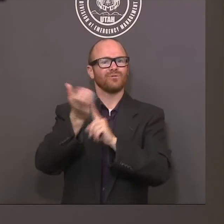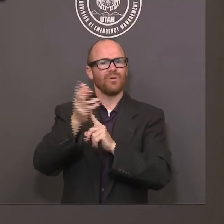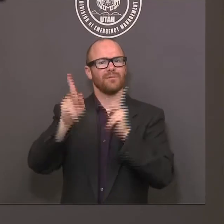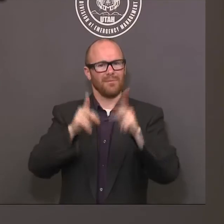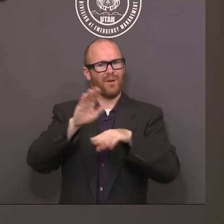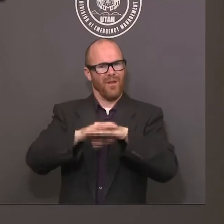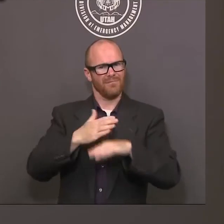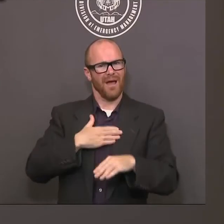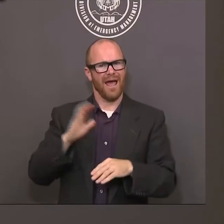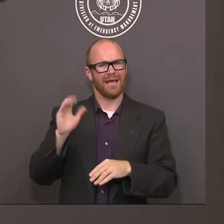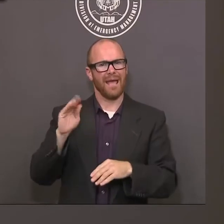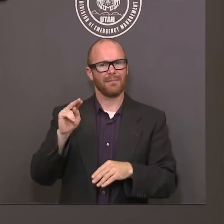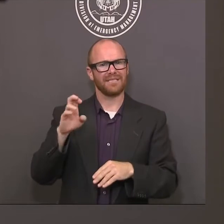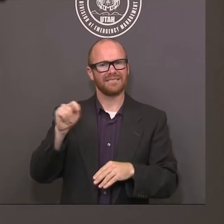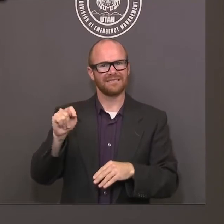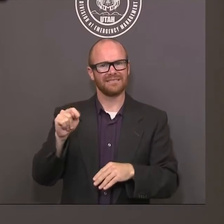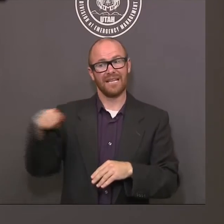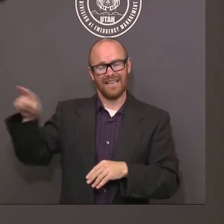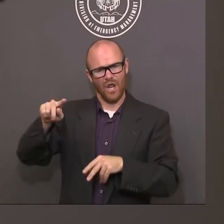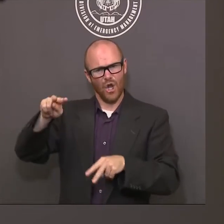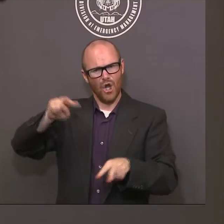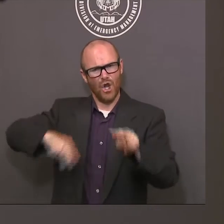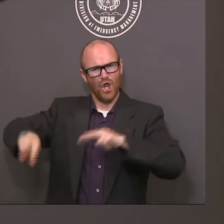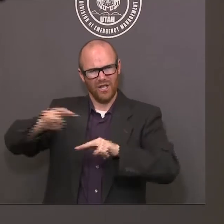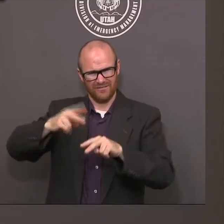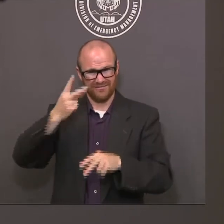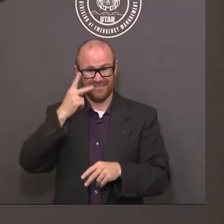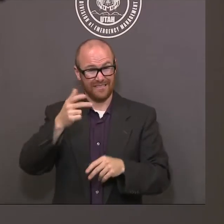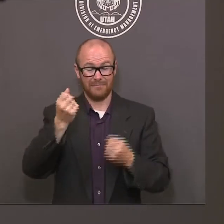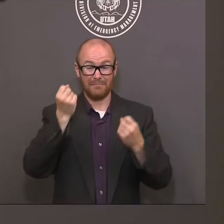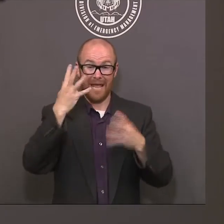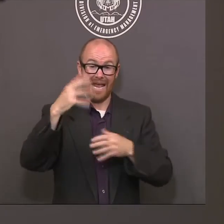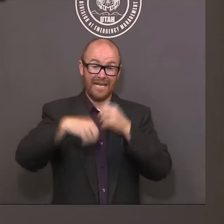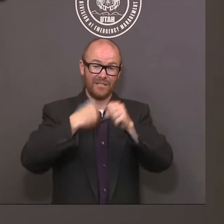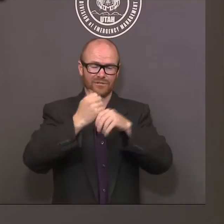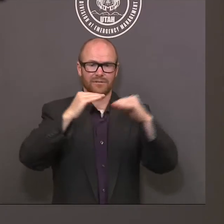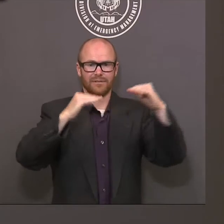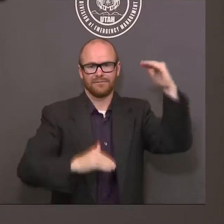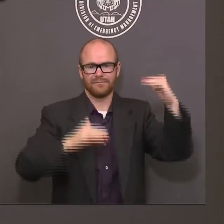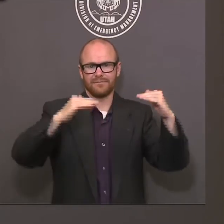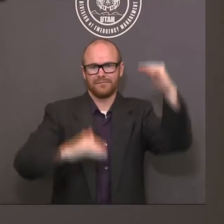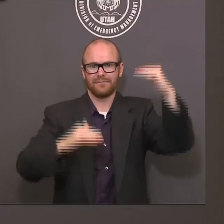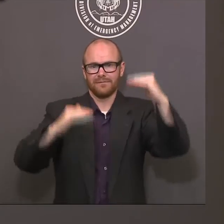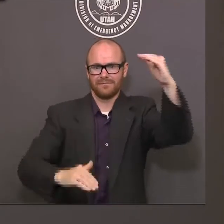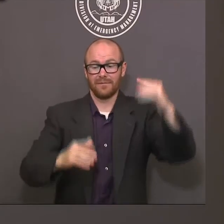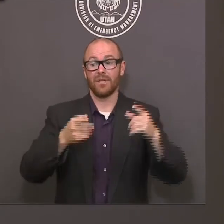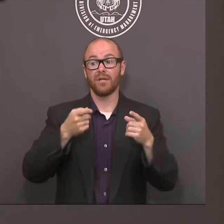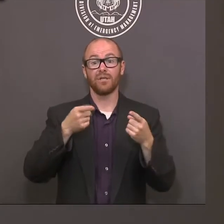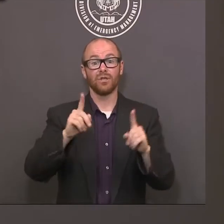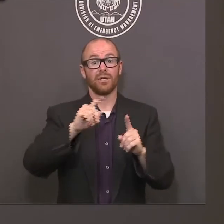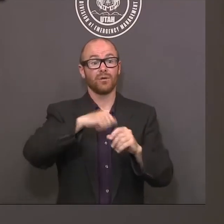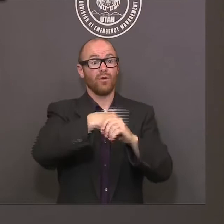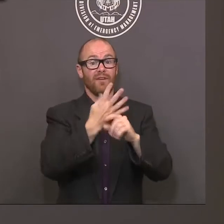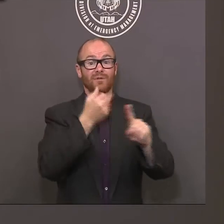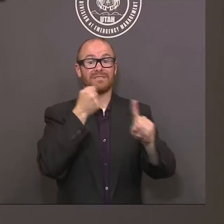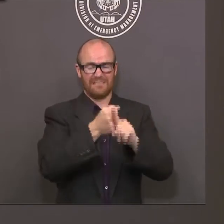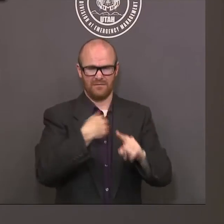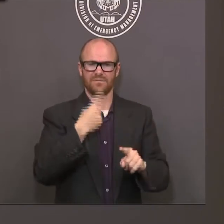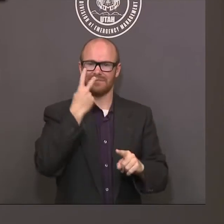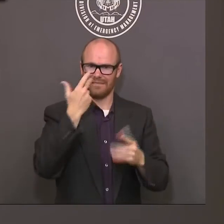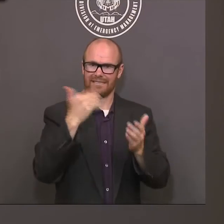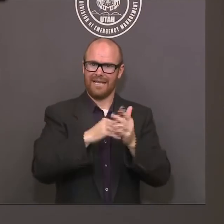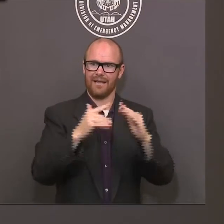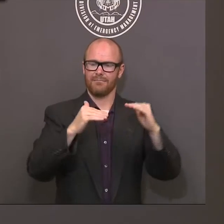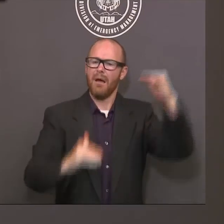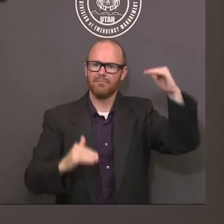very thing, as they've been disproportionately impacted through this coronavirus pandemic.